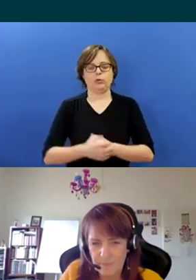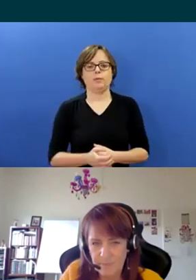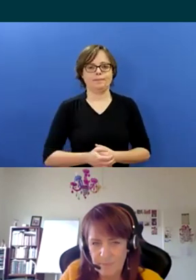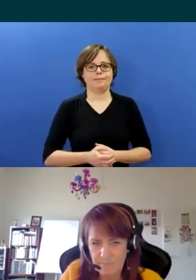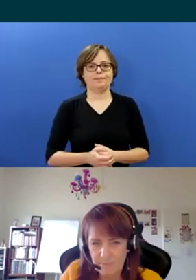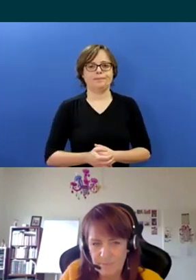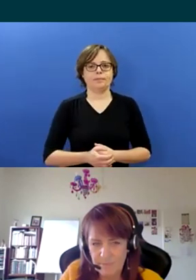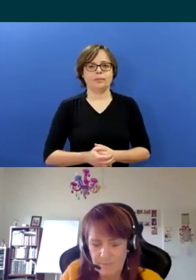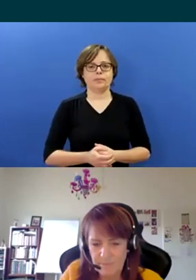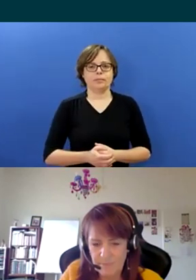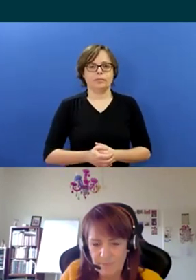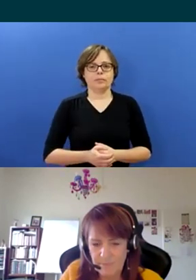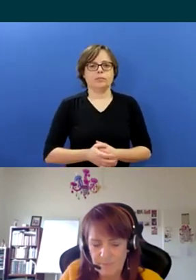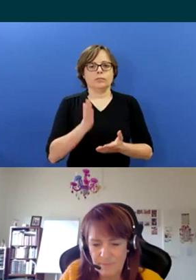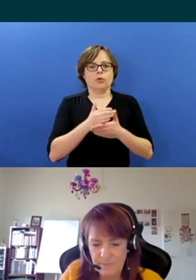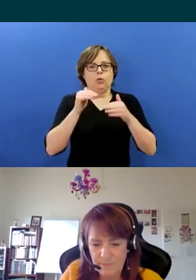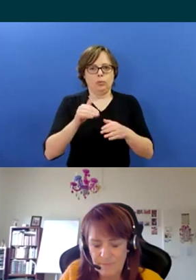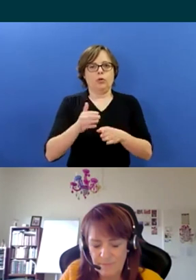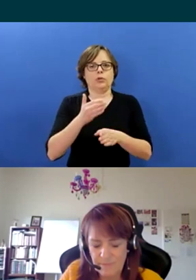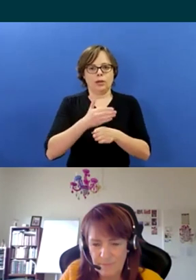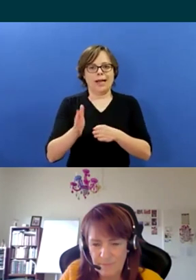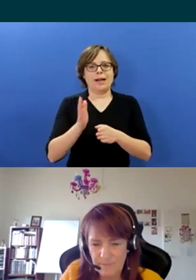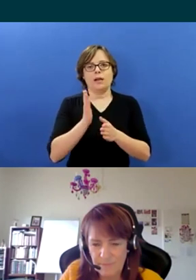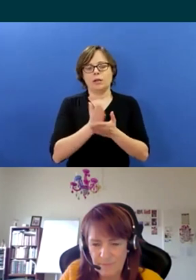Jesteśmy, możemy, Christine, możemy zacząć. Prośba o jakieś